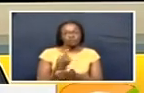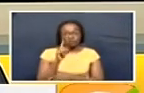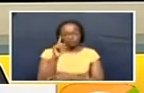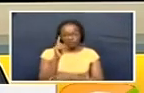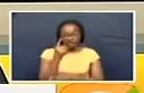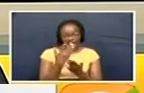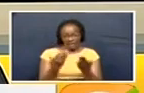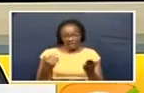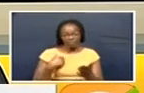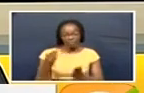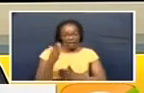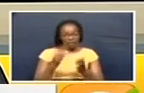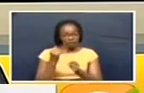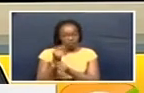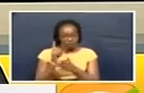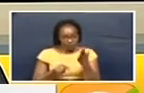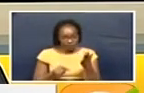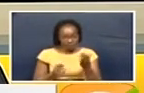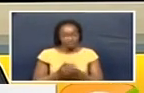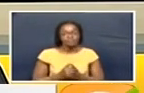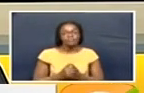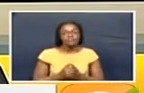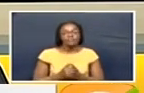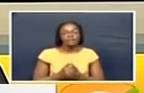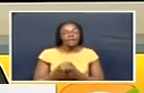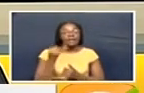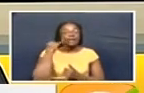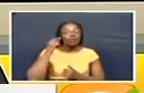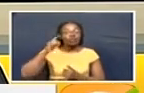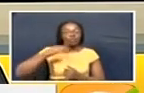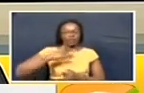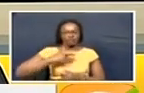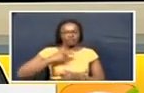So the first thing that I intend to do differently is make sure that Nakuru feels and enjoys